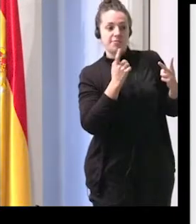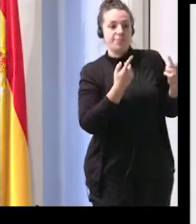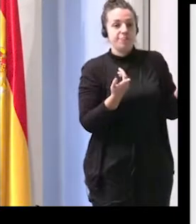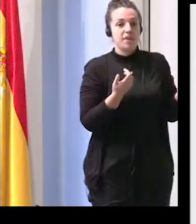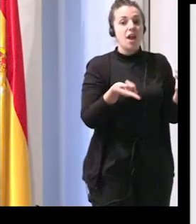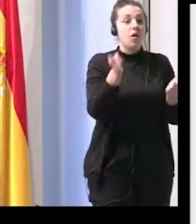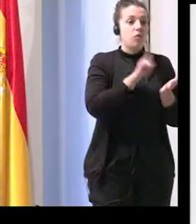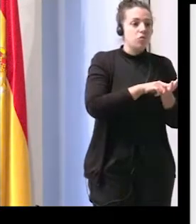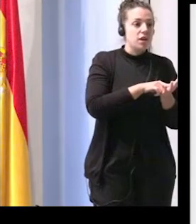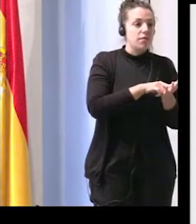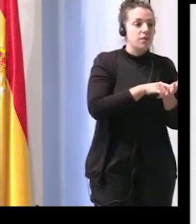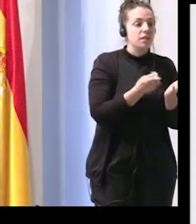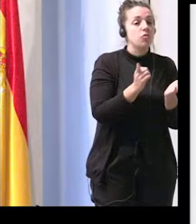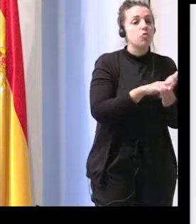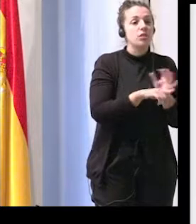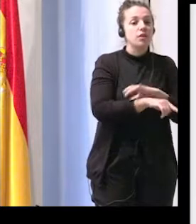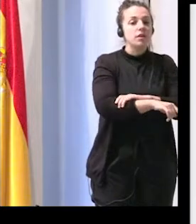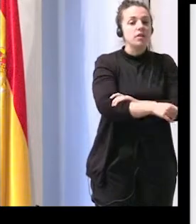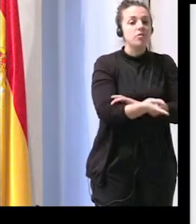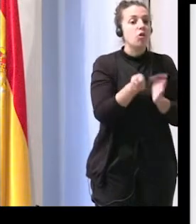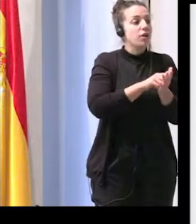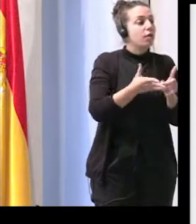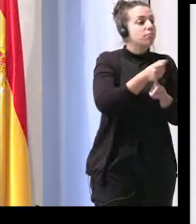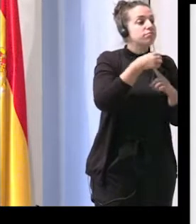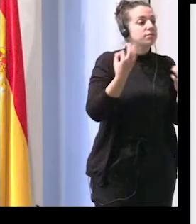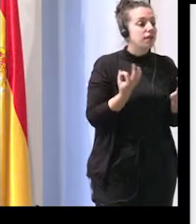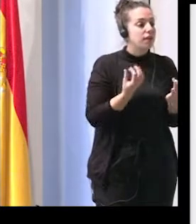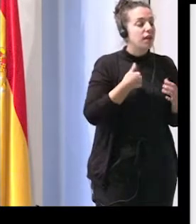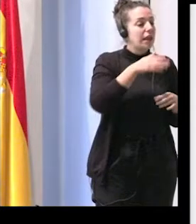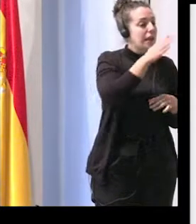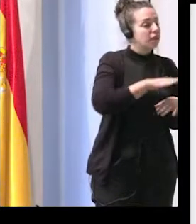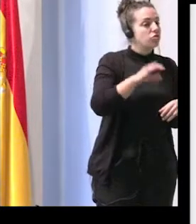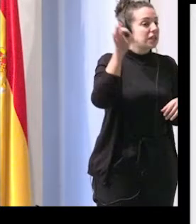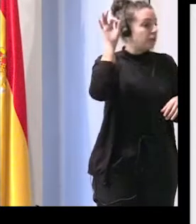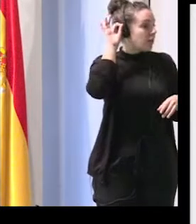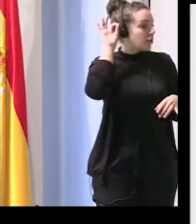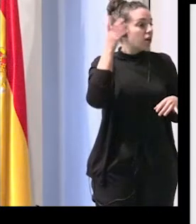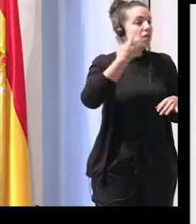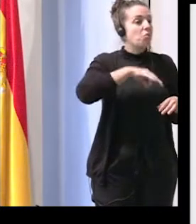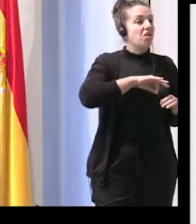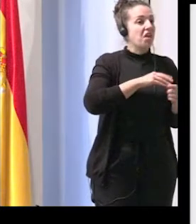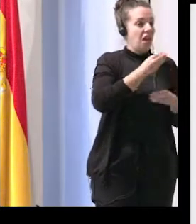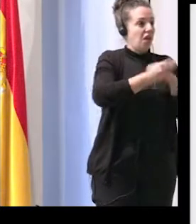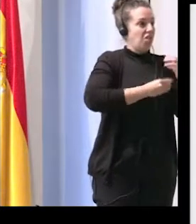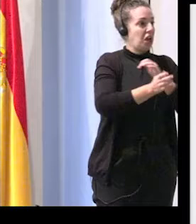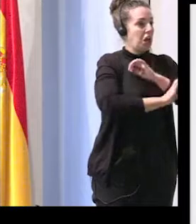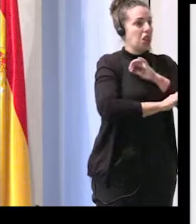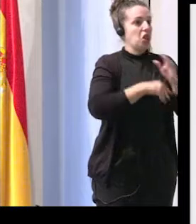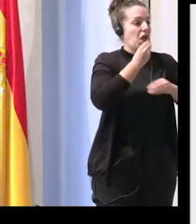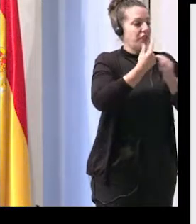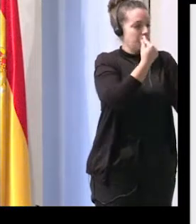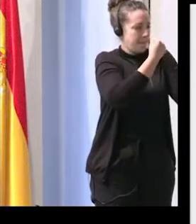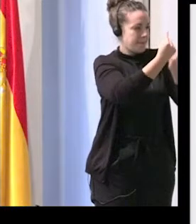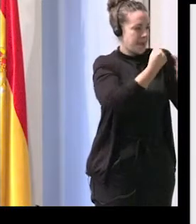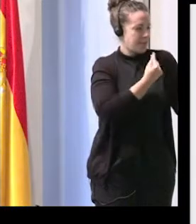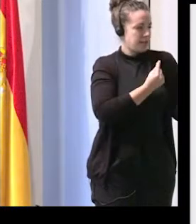we found, although children with unilateral cochlear implants could do the task with fairly high accuracy, they were able